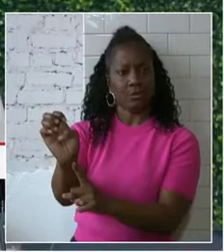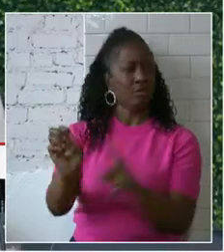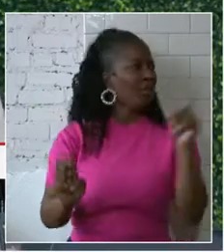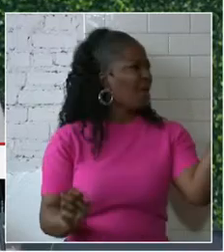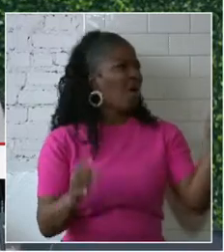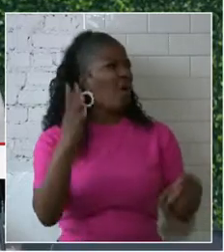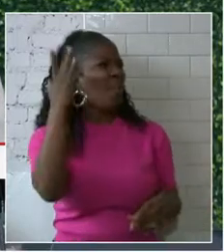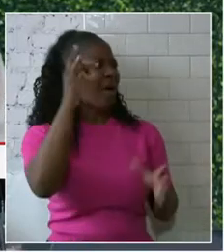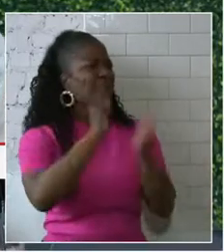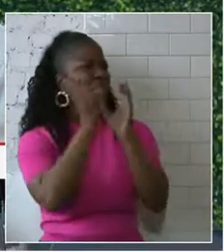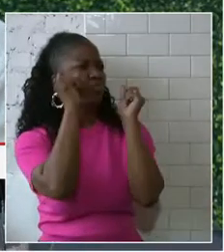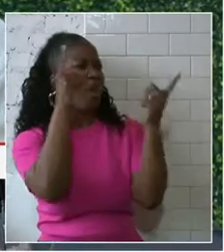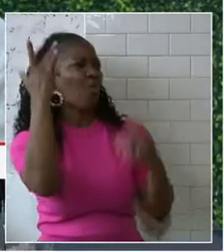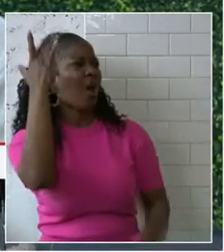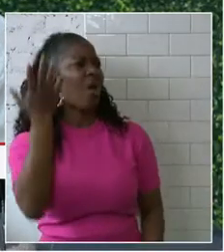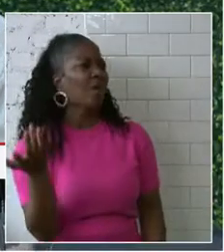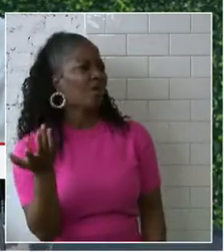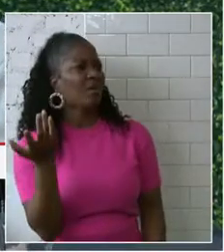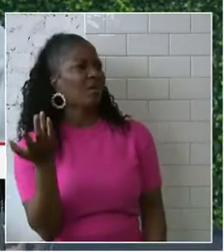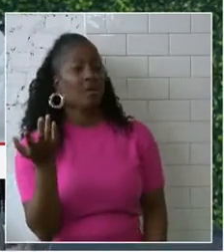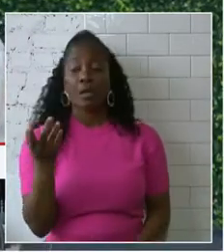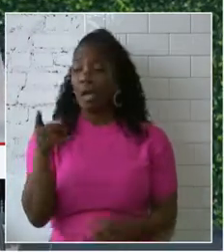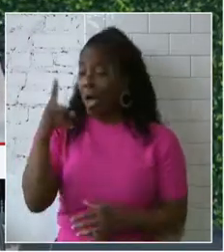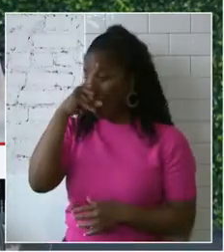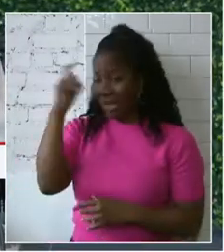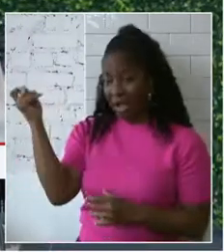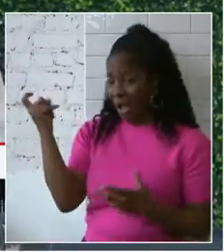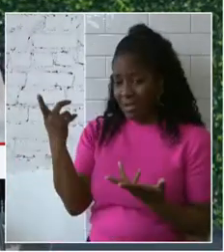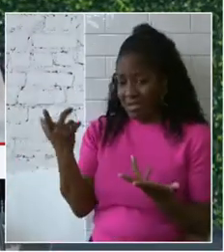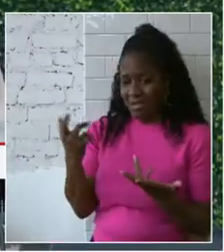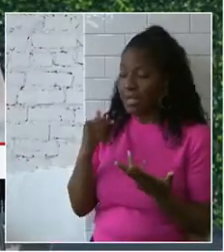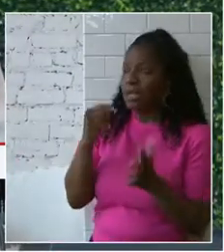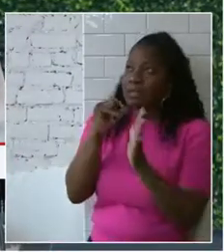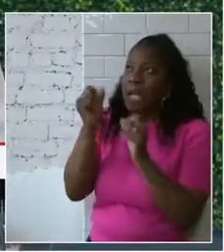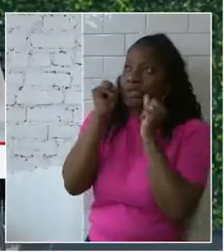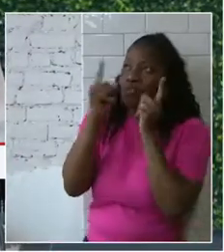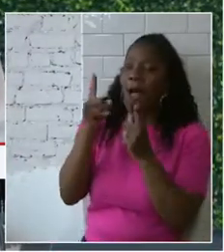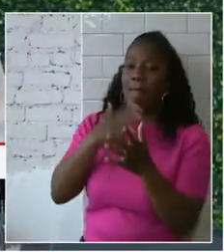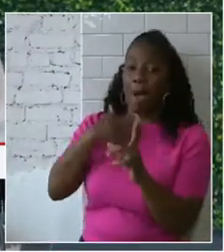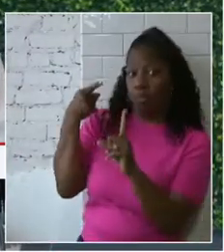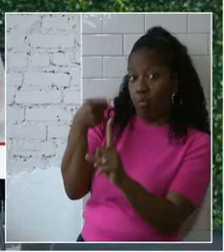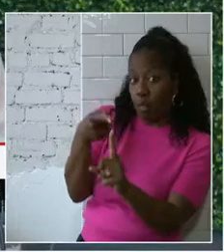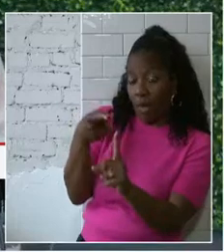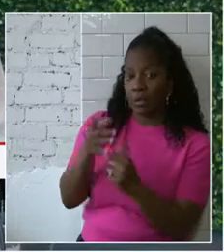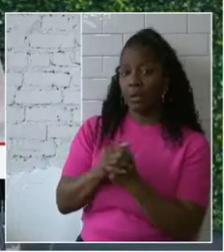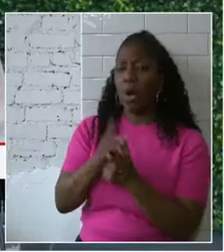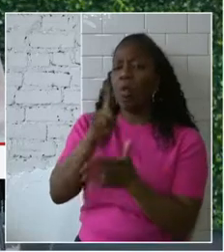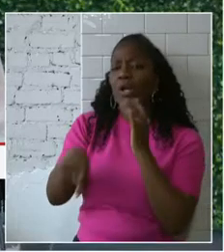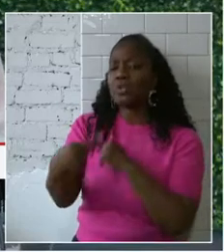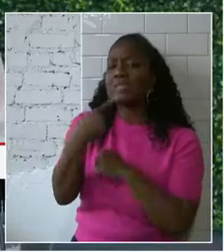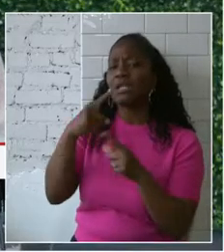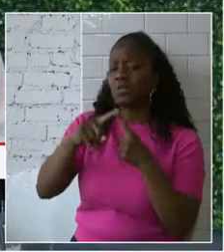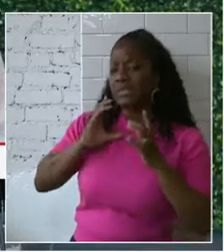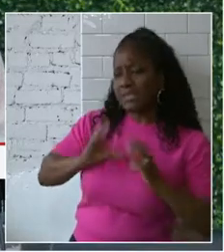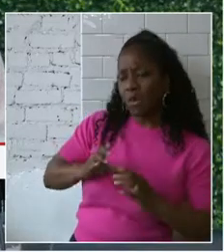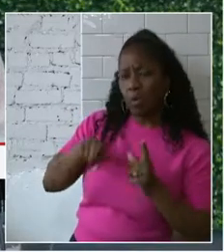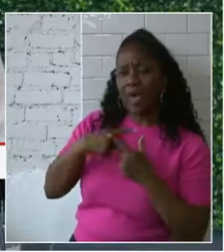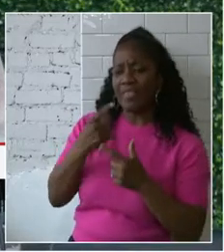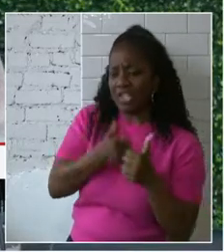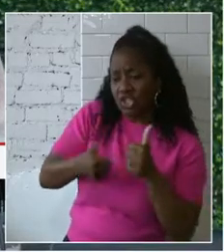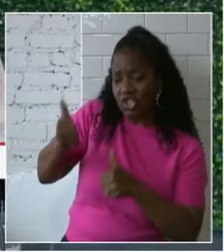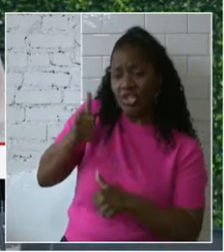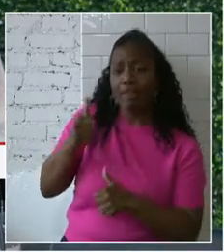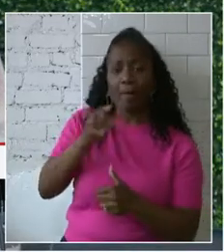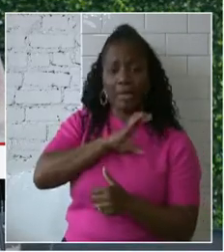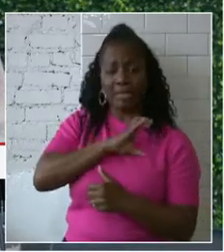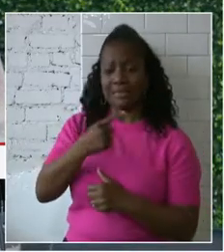that surprising? Because the loss, it's not surprising. What I'm saying is, what do you say to the citizens when the chief of police is